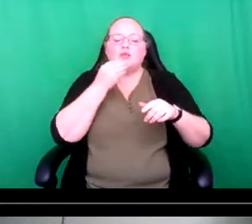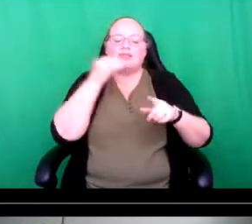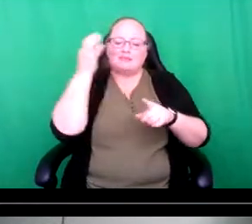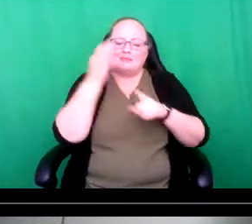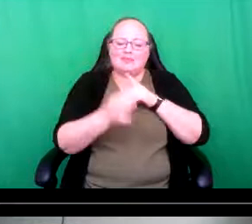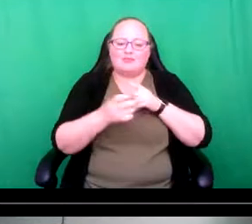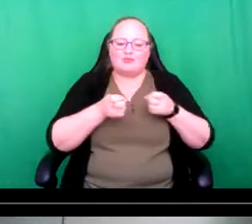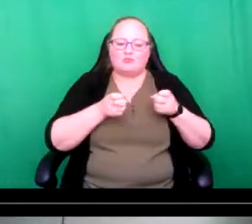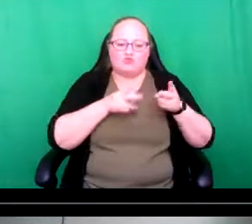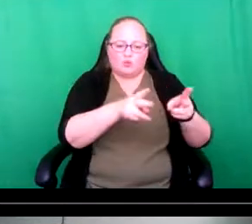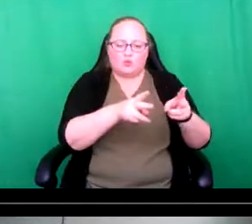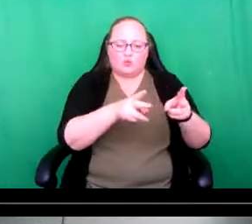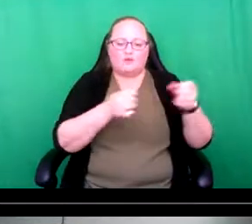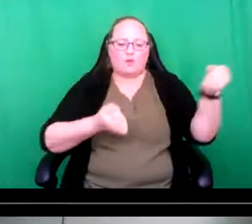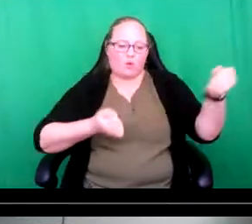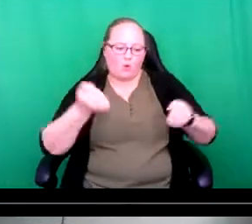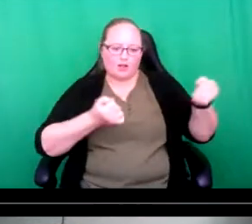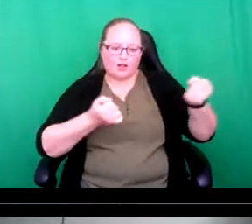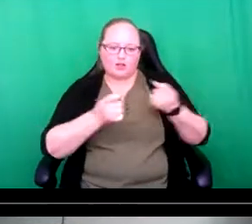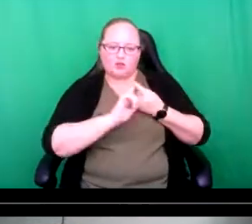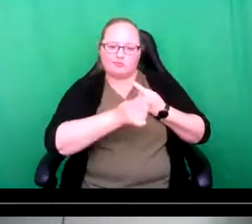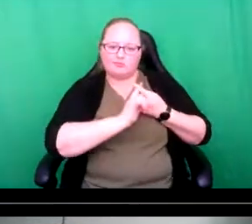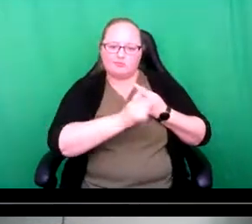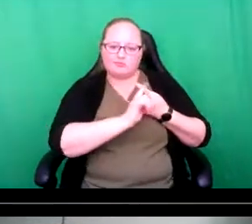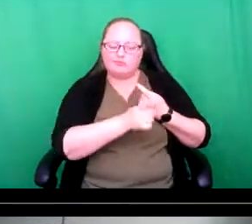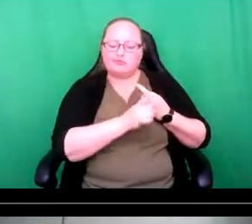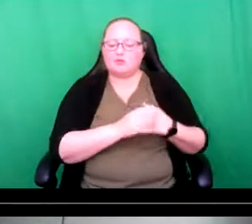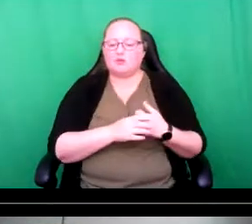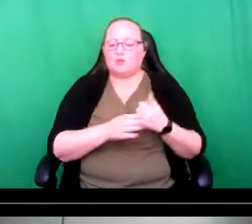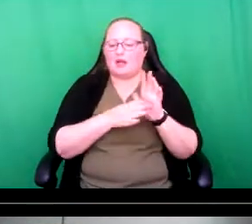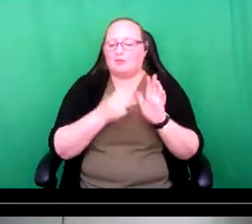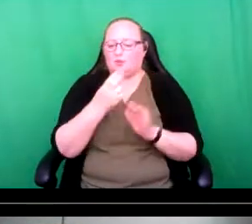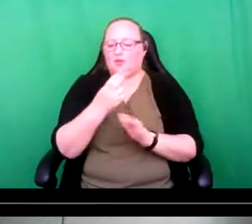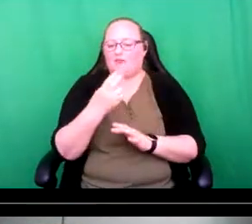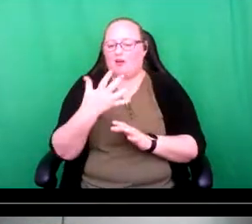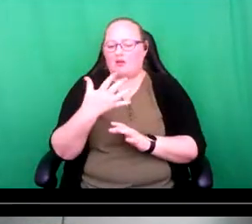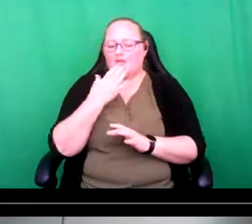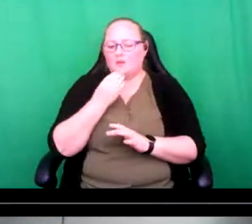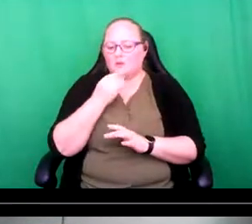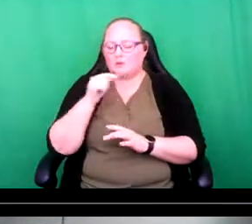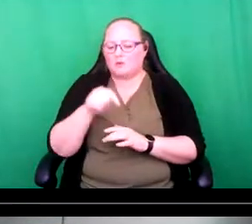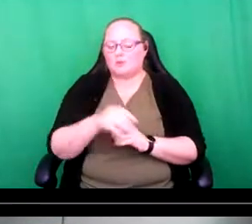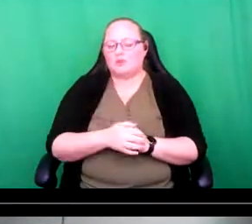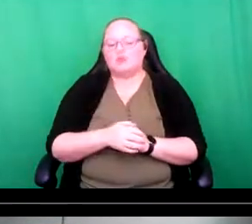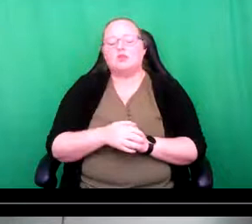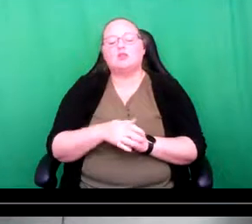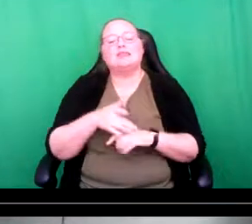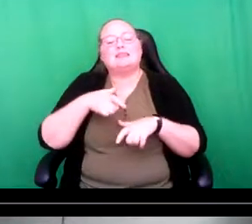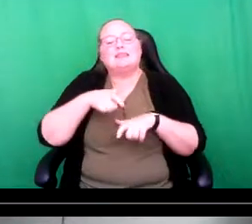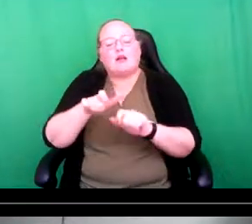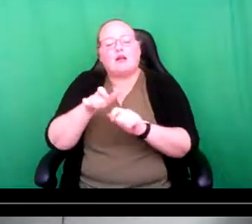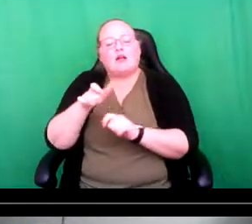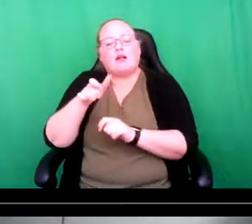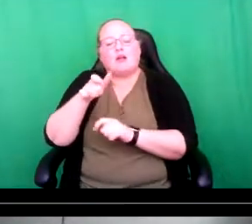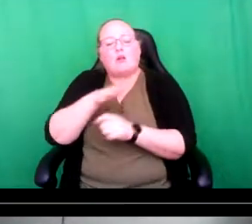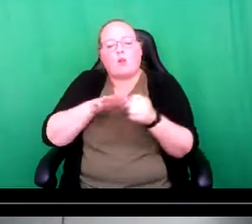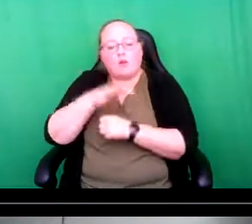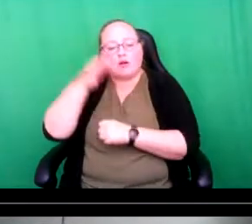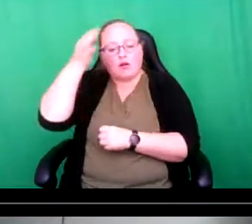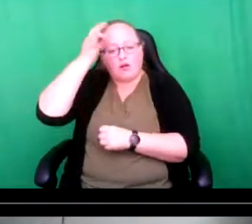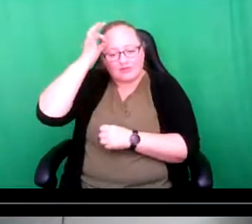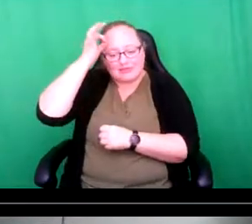directly accessed off the M25. But we are still in discussion with local authorities regarding possible